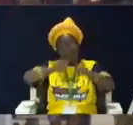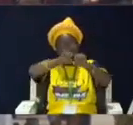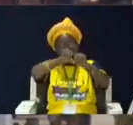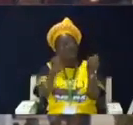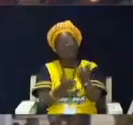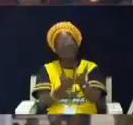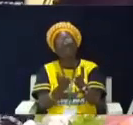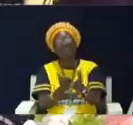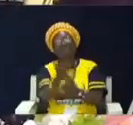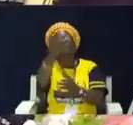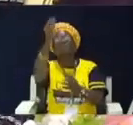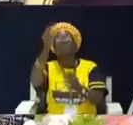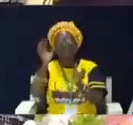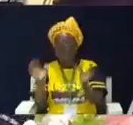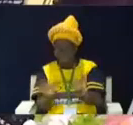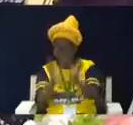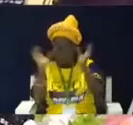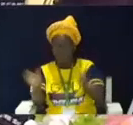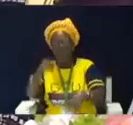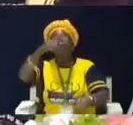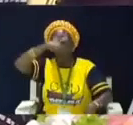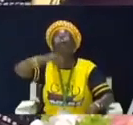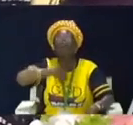Celebrate me."